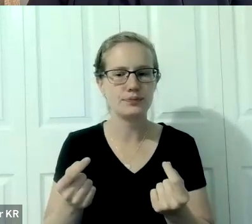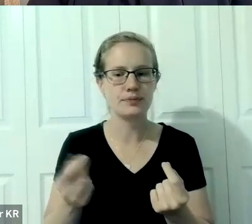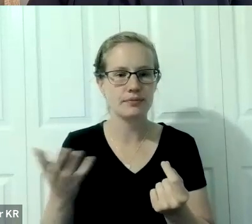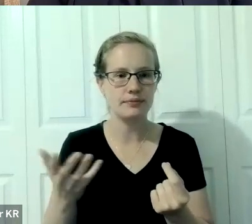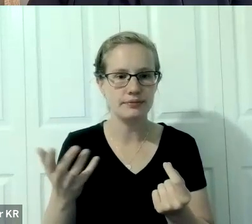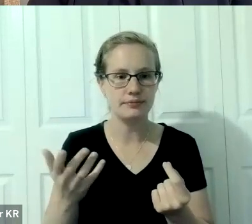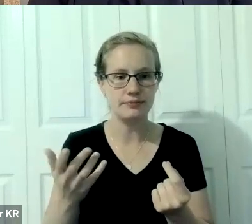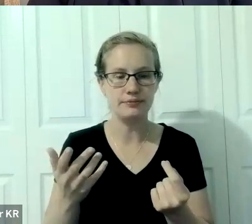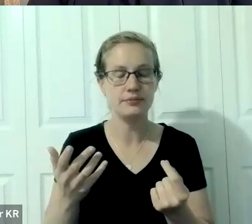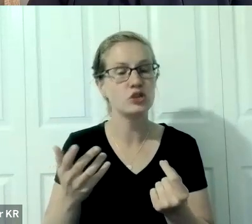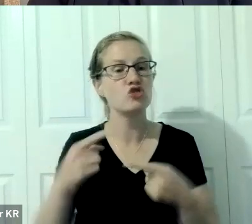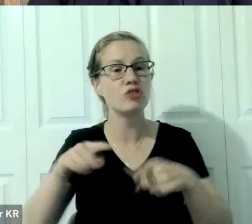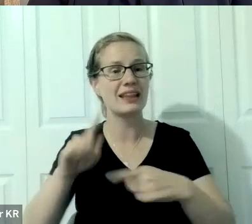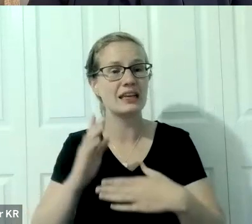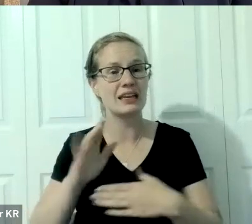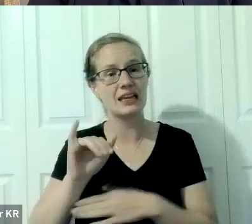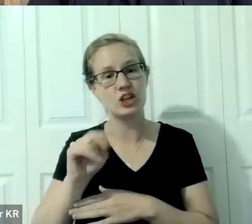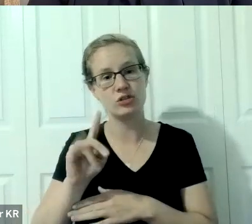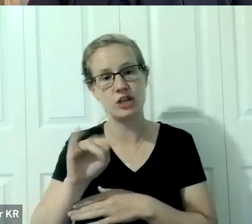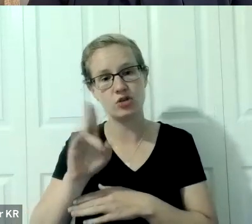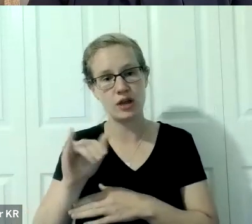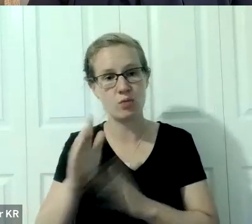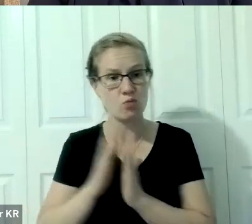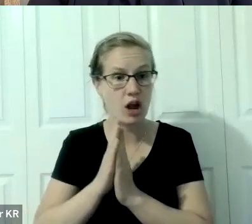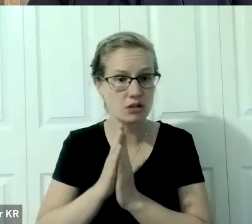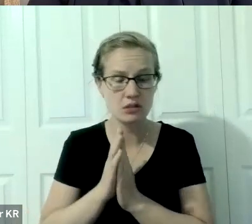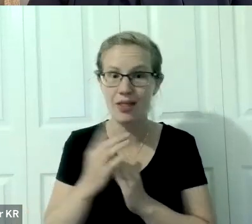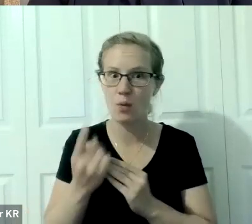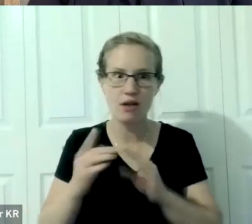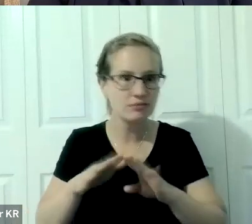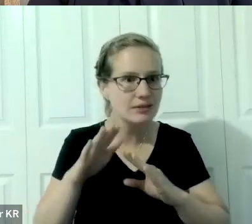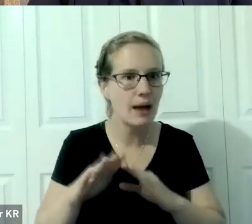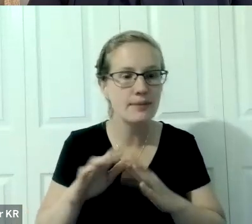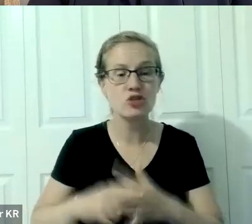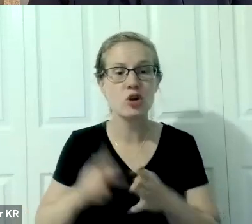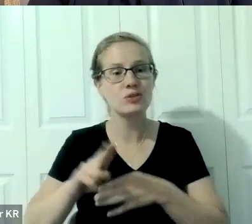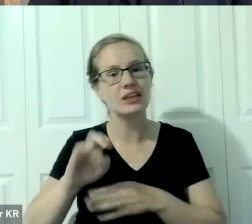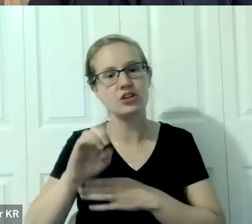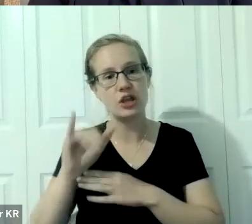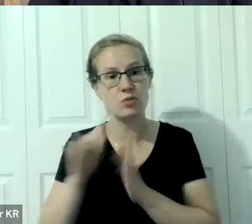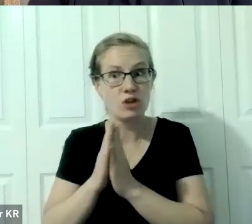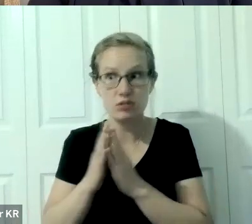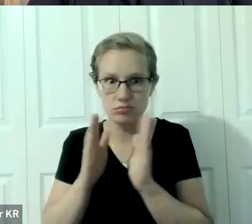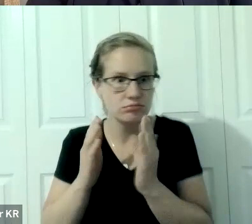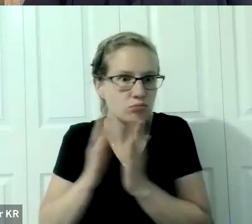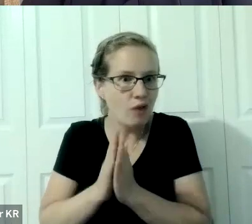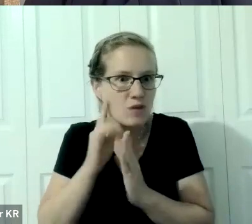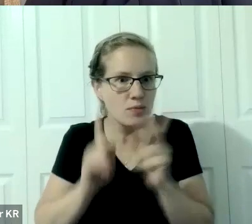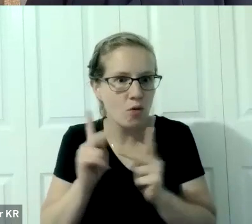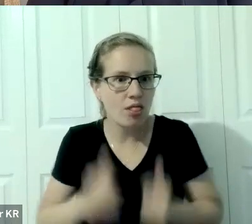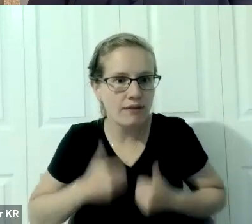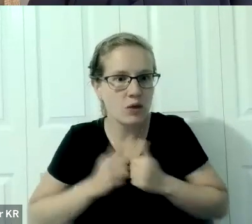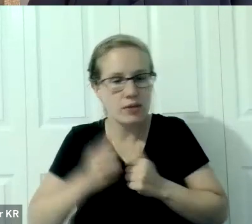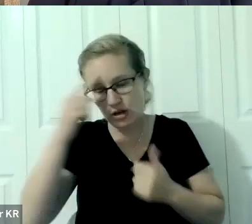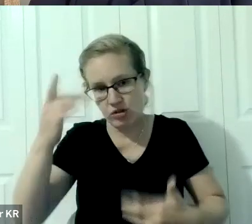is in the intercessory prayers. If you want to just start with one step, I mean, start using the intercessory prayers to pray for people that live with mental illness